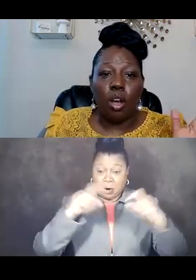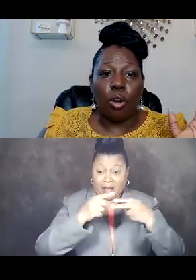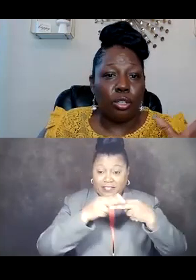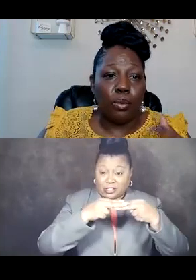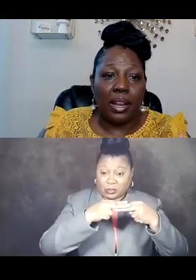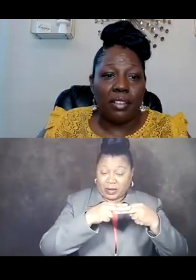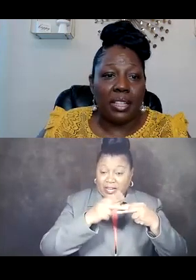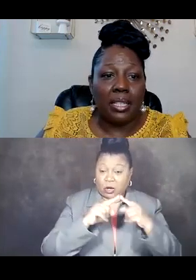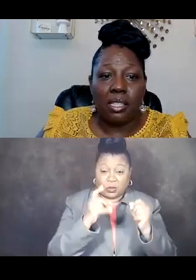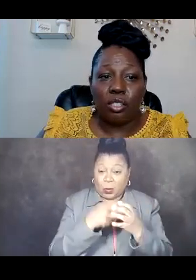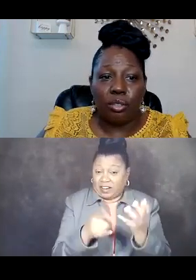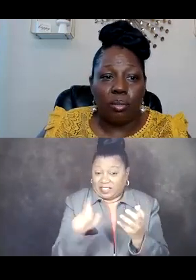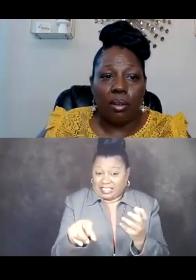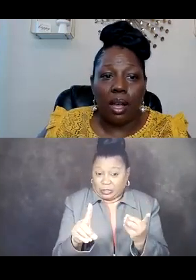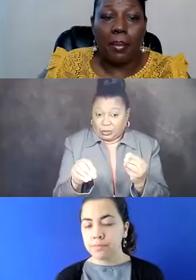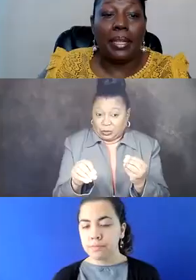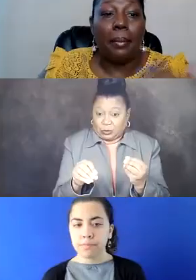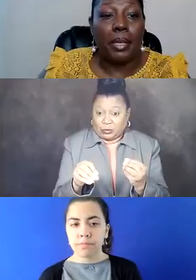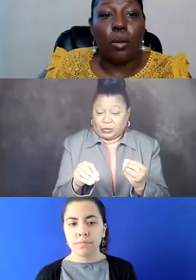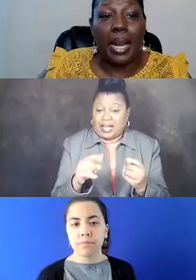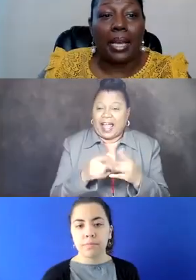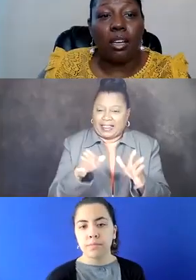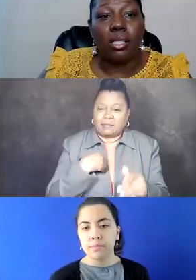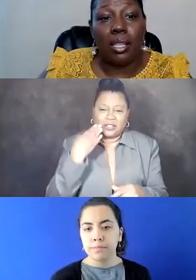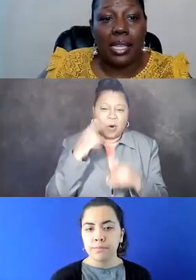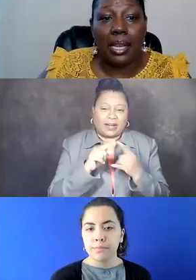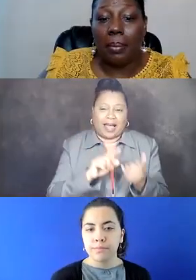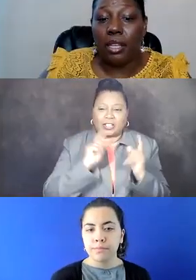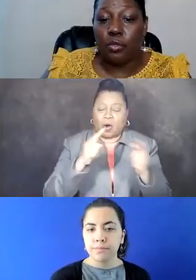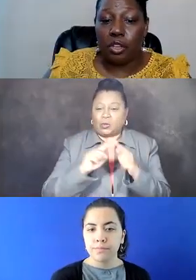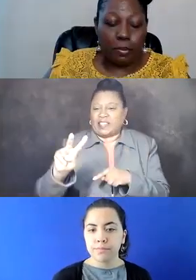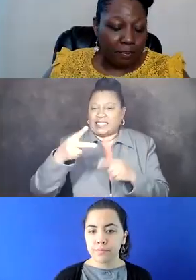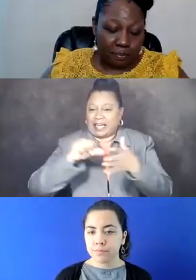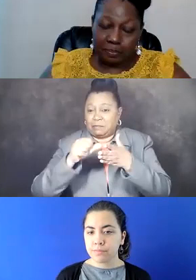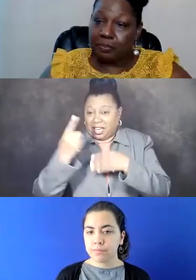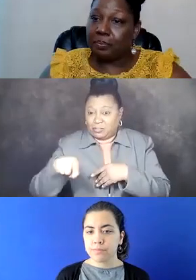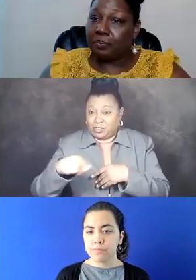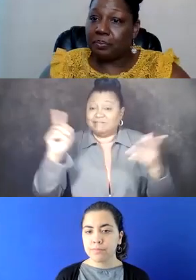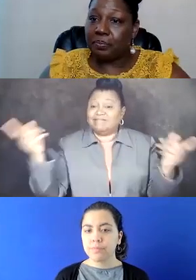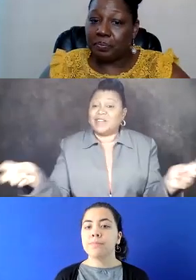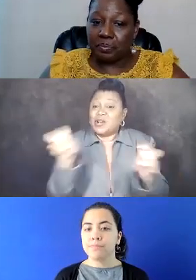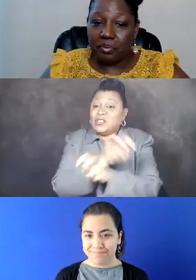screen or doing whatever they need to do? And let me know when I can go to the second page for you.